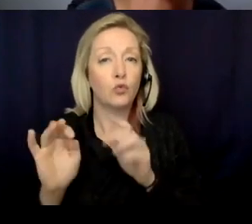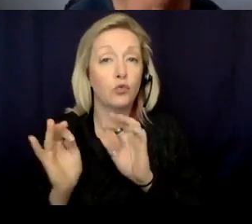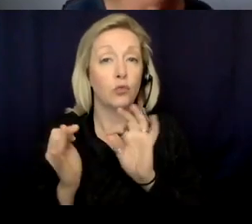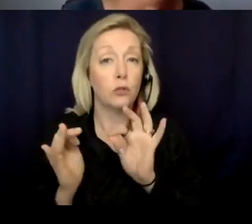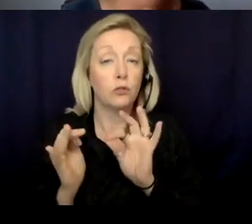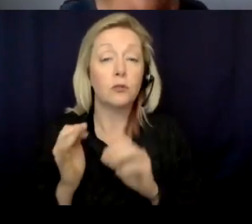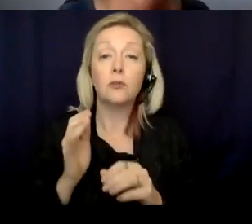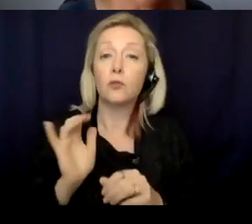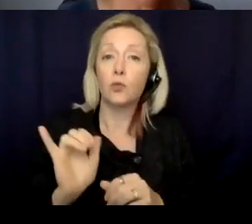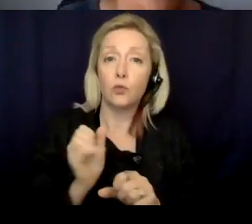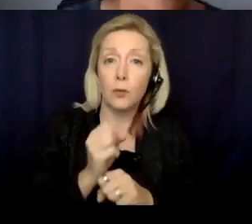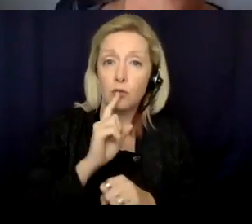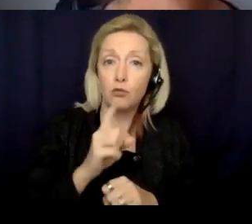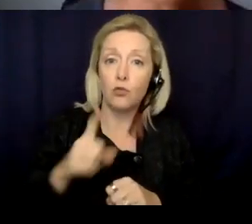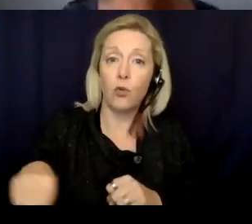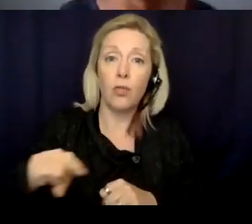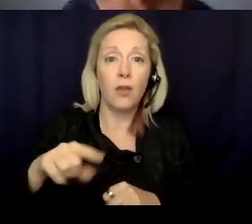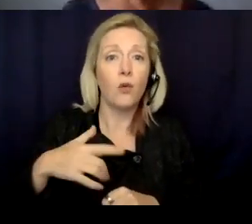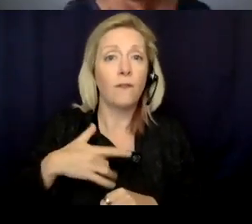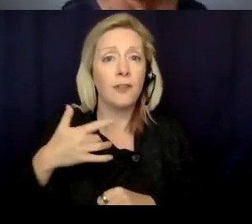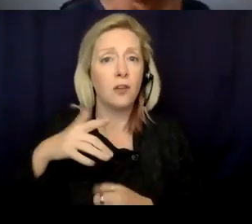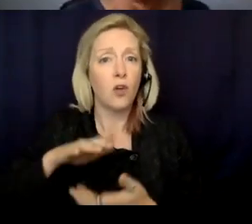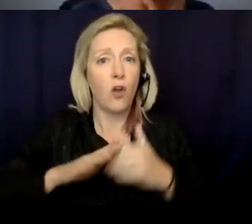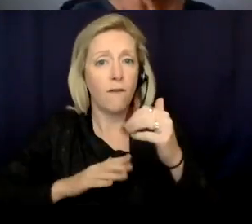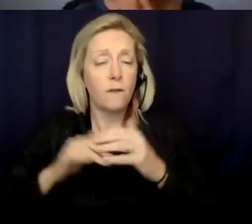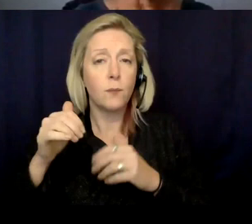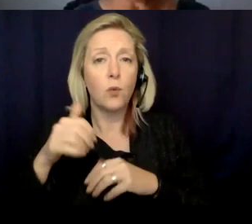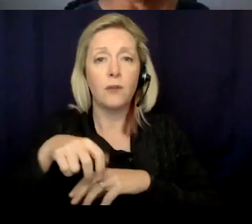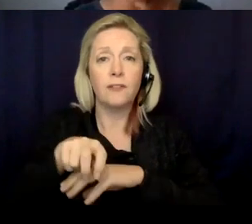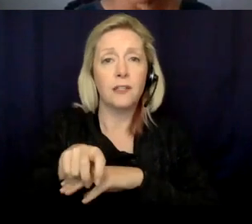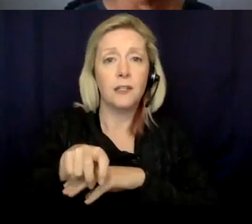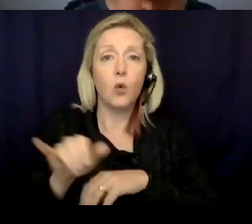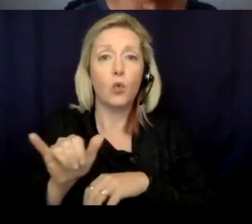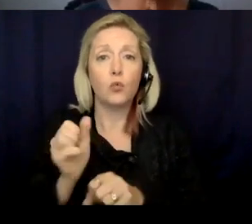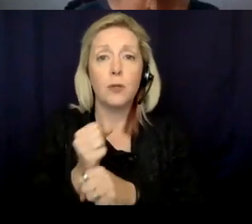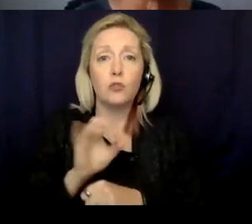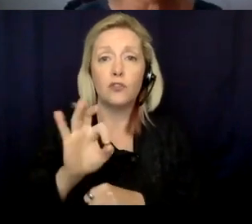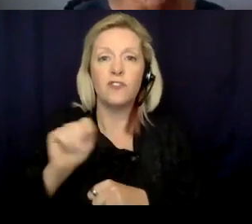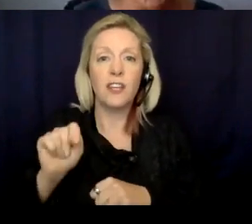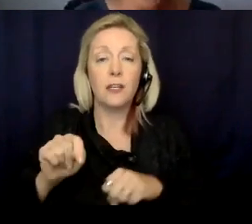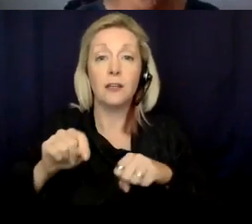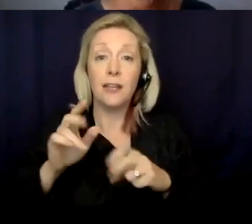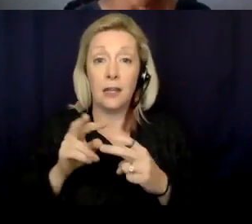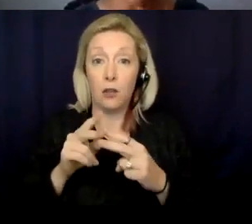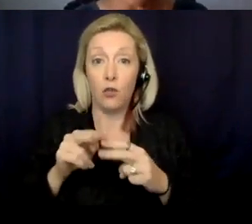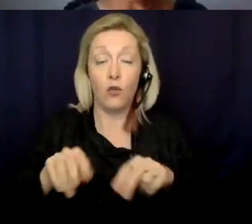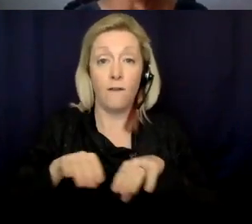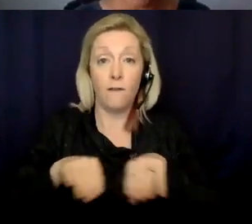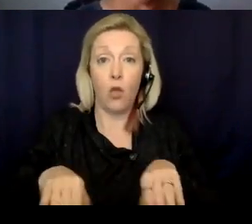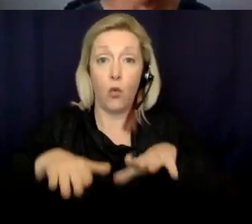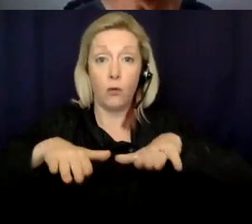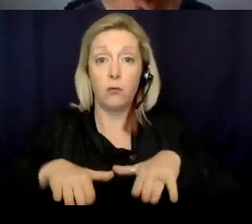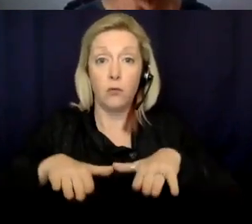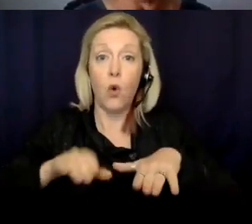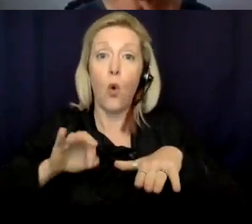sure that they're grounded and comfortable in their chair, plus their feet are on either the floor or some kind of